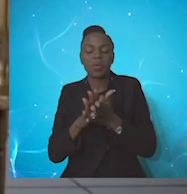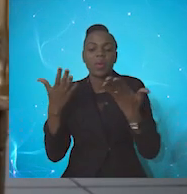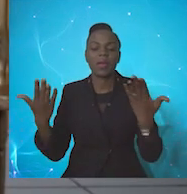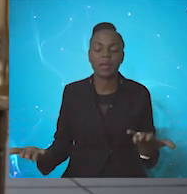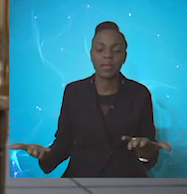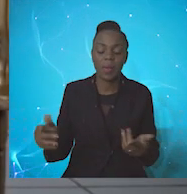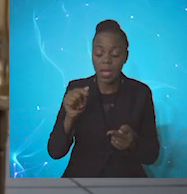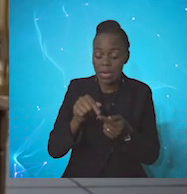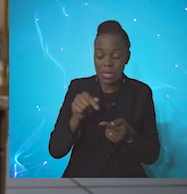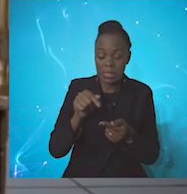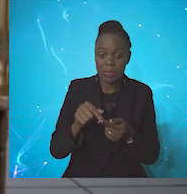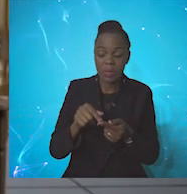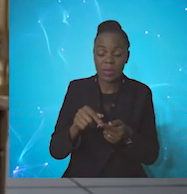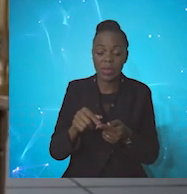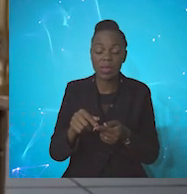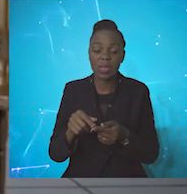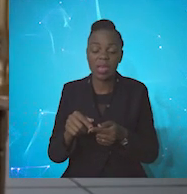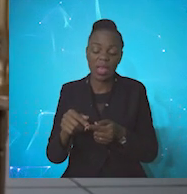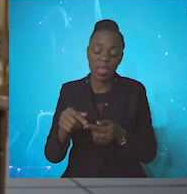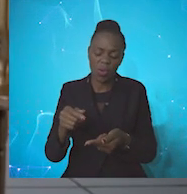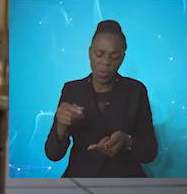Now test imene iyo tenga madzi pansana nthambili